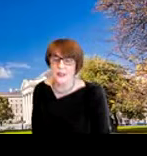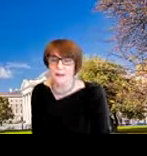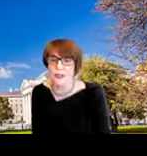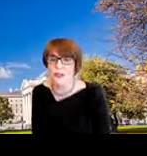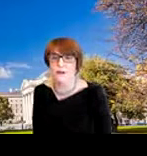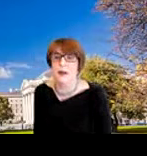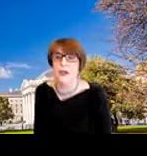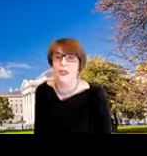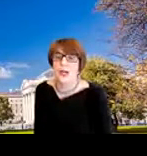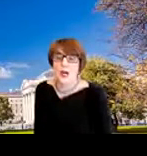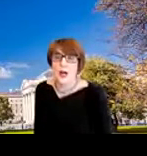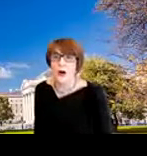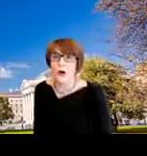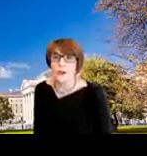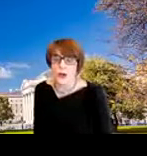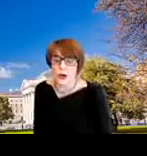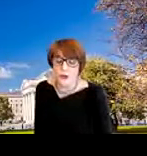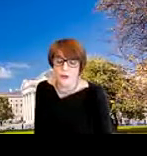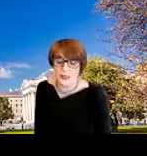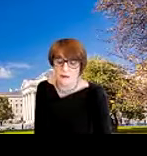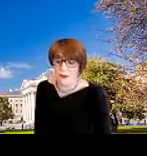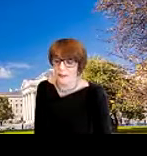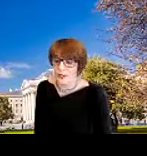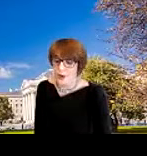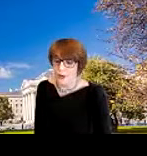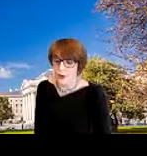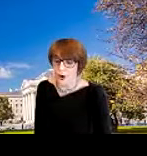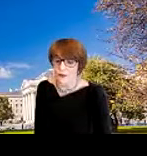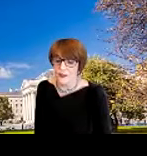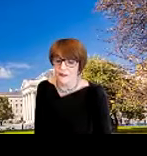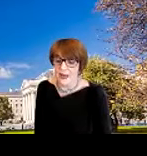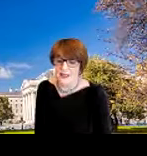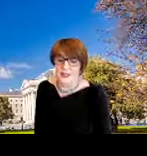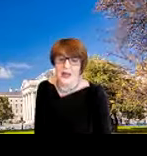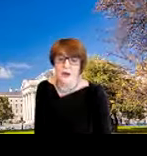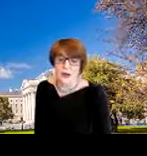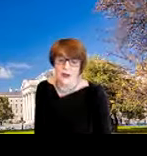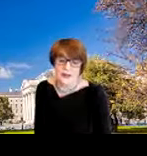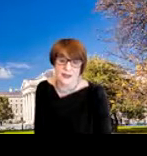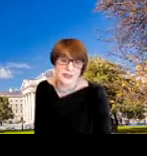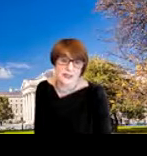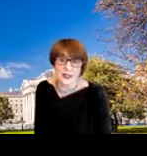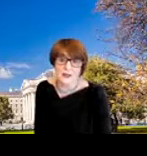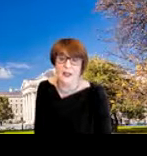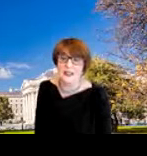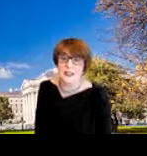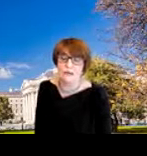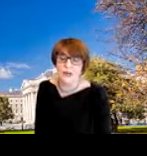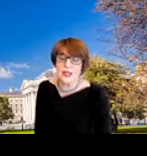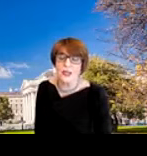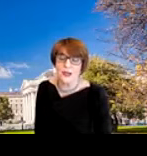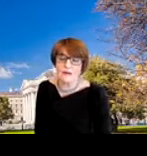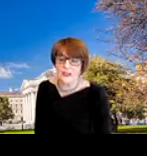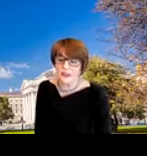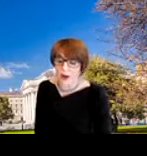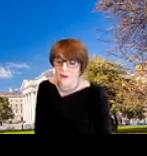disability. And as the Minister has mentioned, almost 100% of people who were offered the vaccine were vaccinated. And I think that's